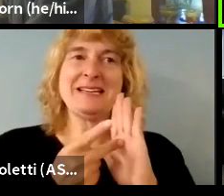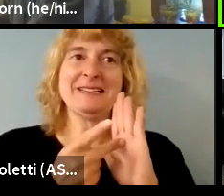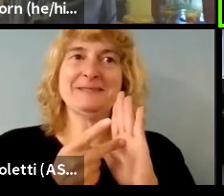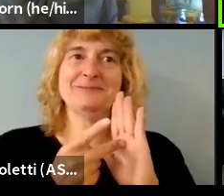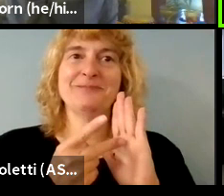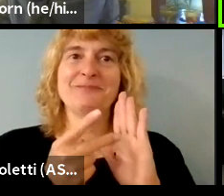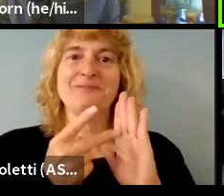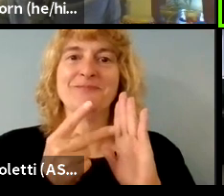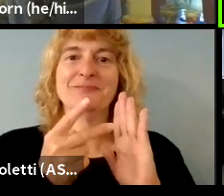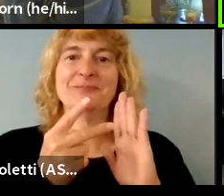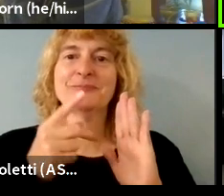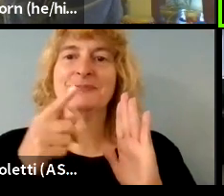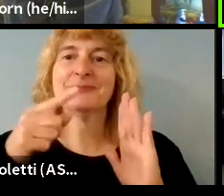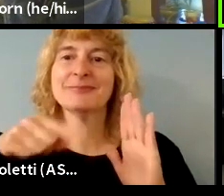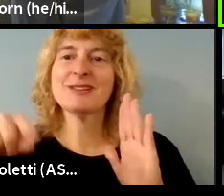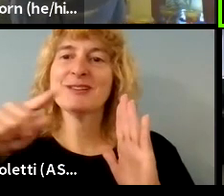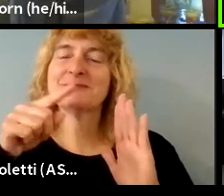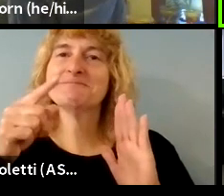the